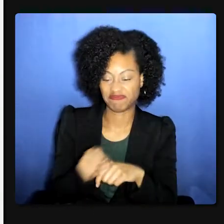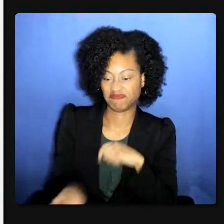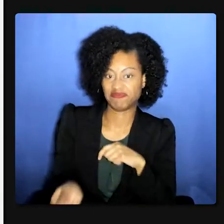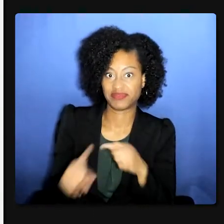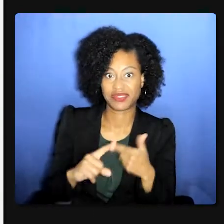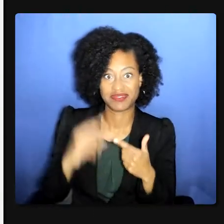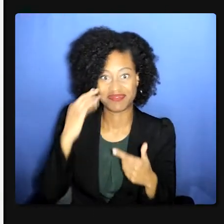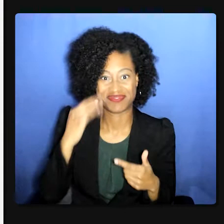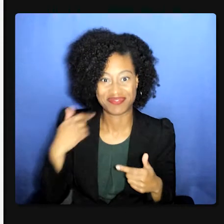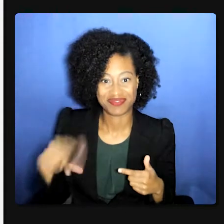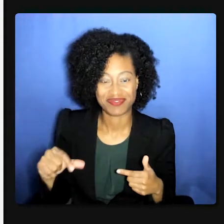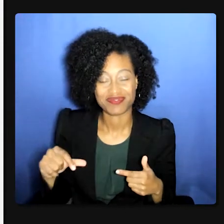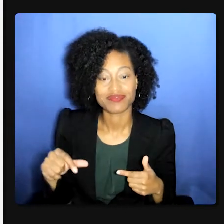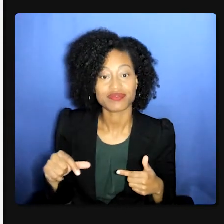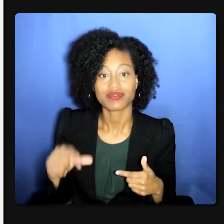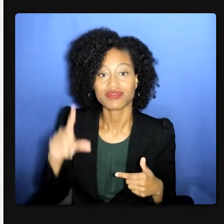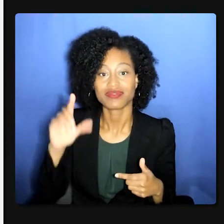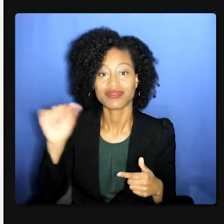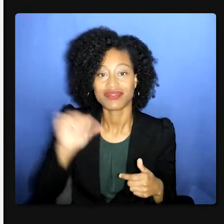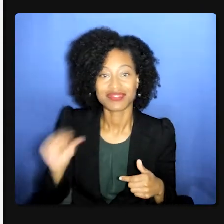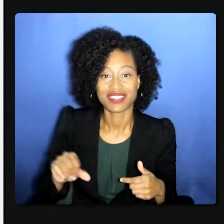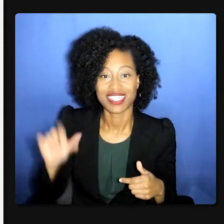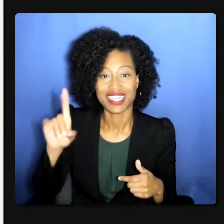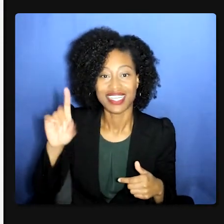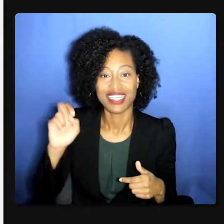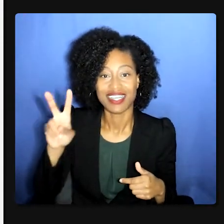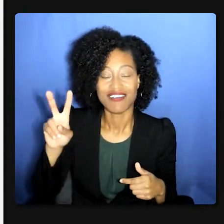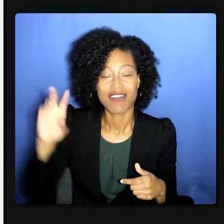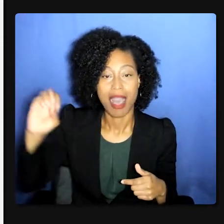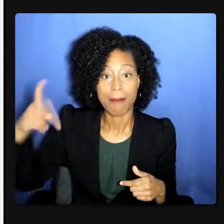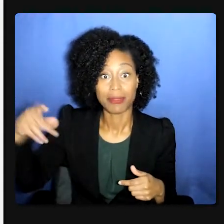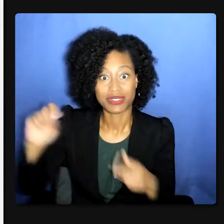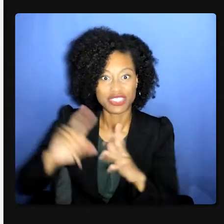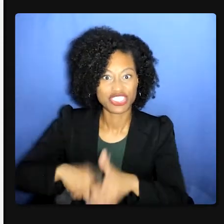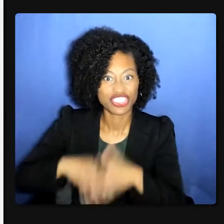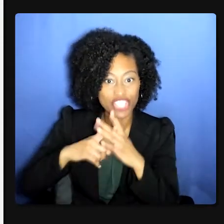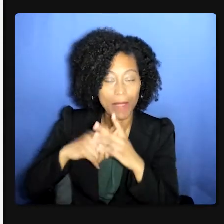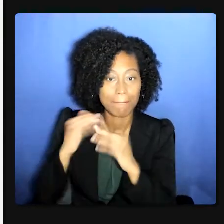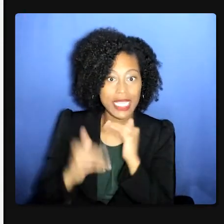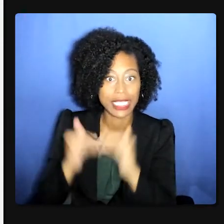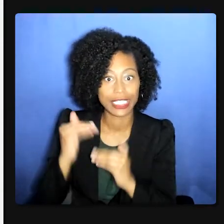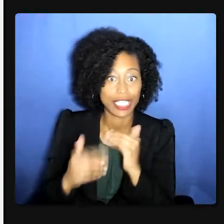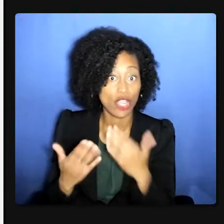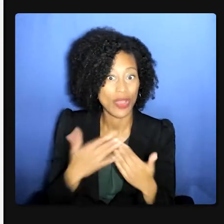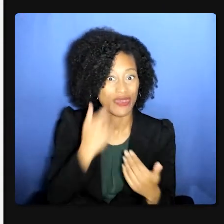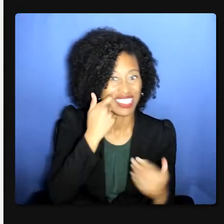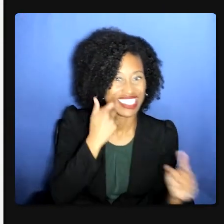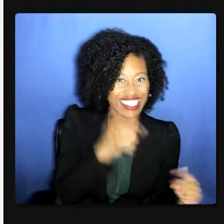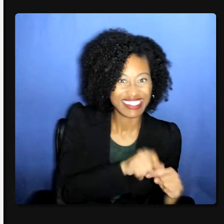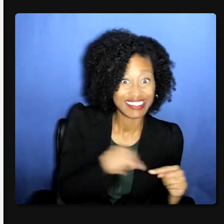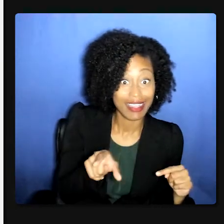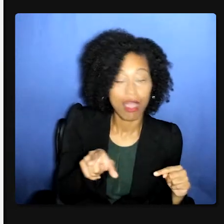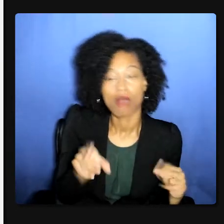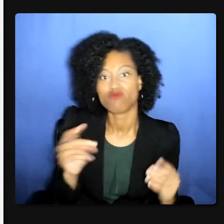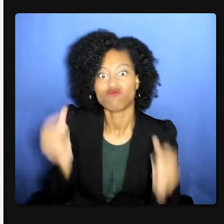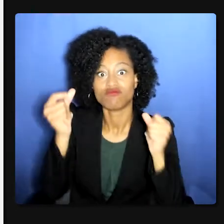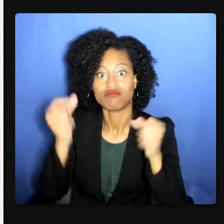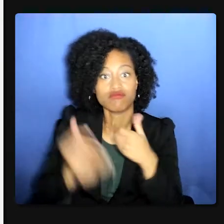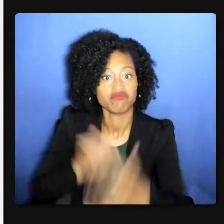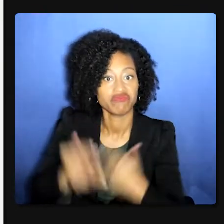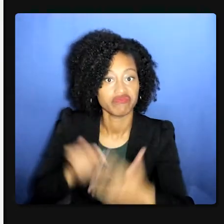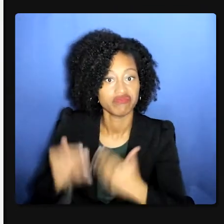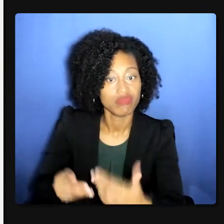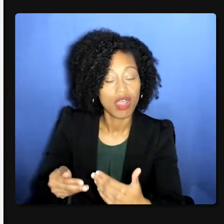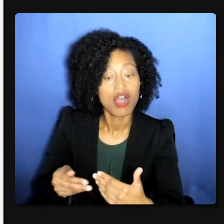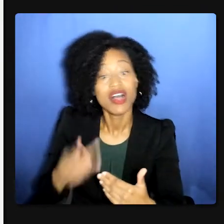branch and makes a REST call to Azure DevOps to start a build pipeline. Here, you're looking at the web interface